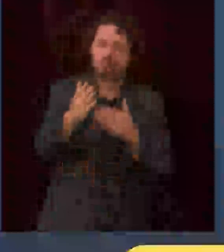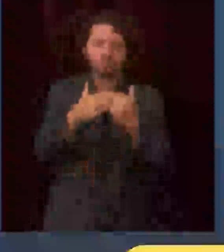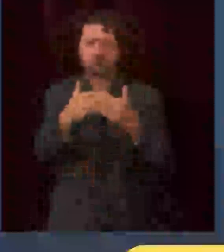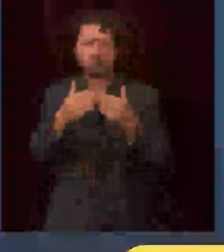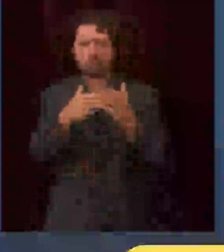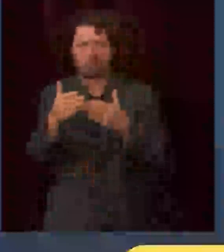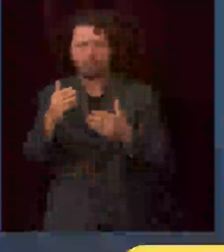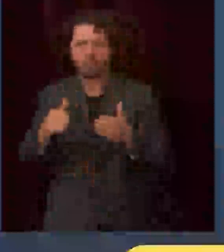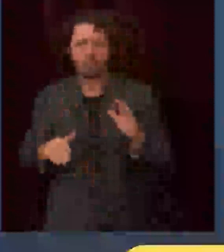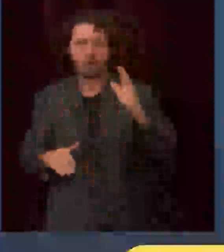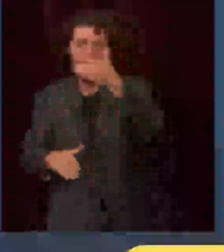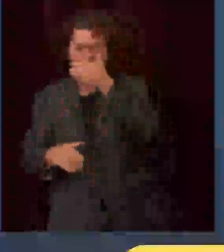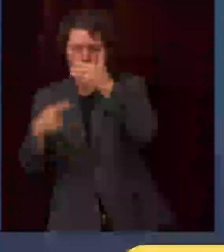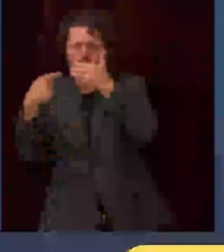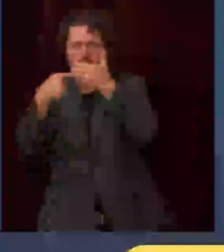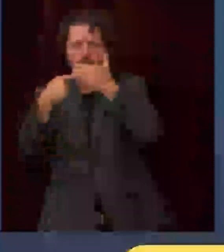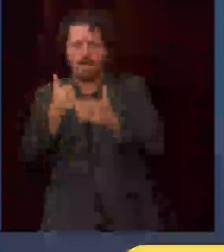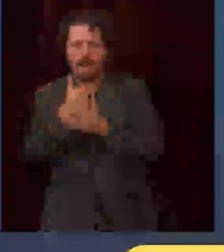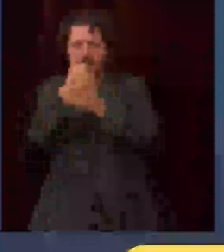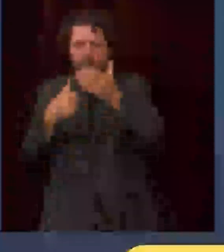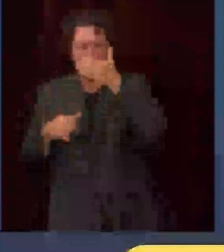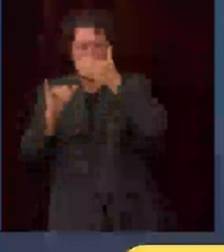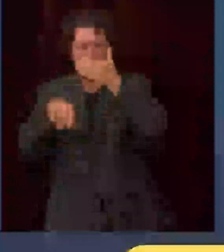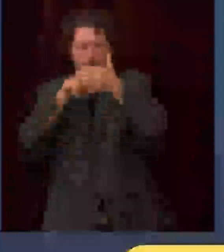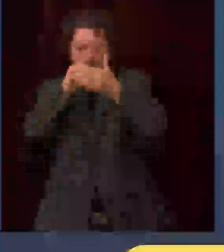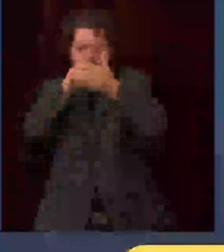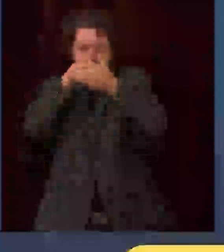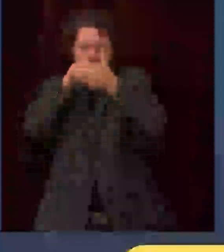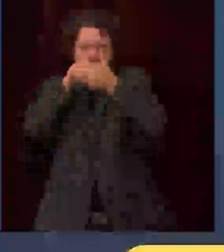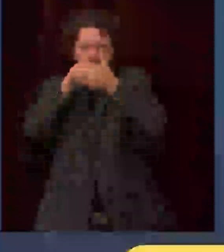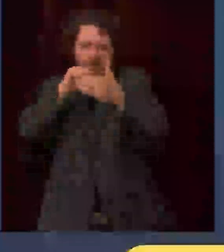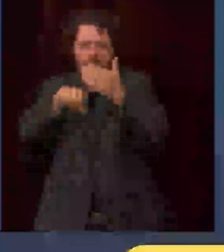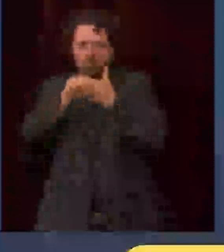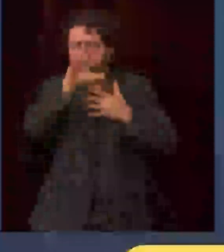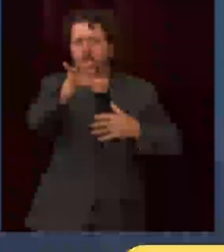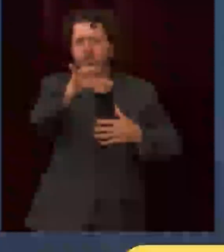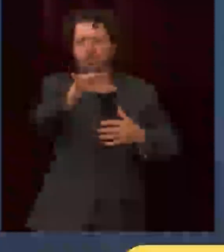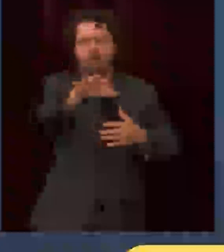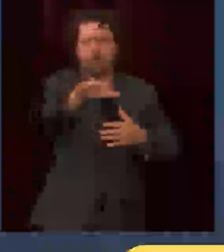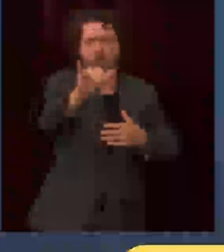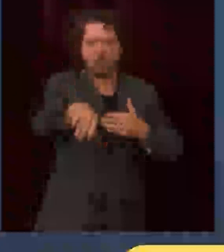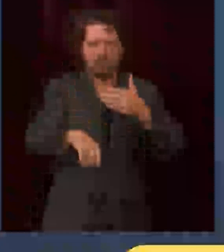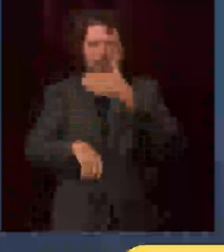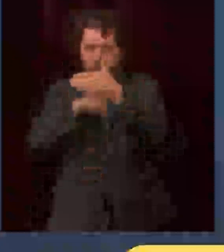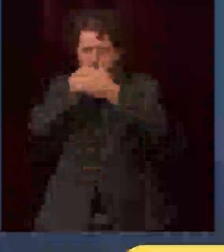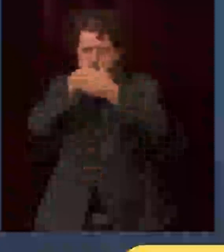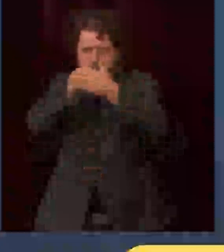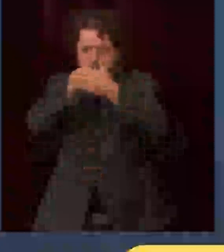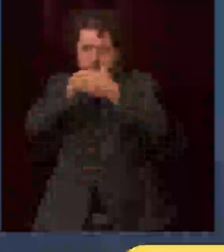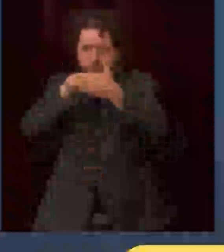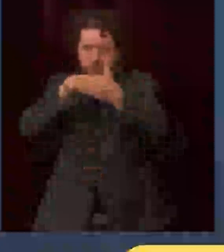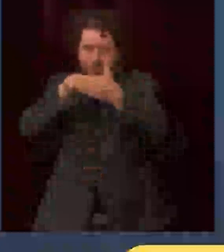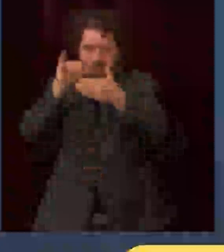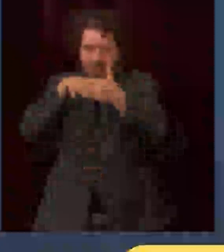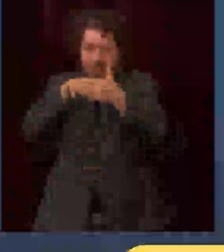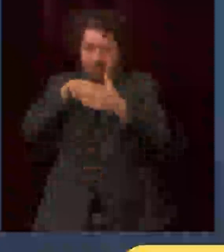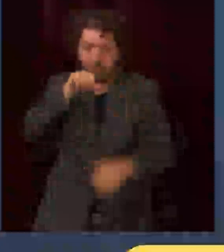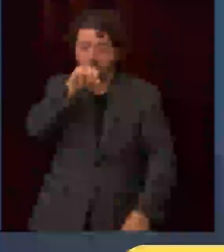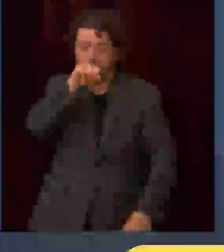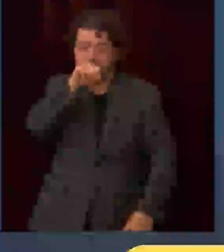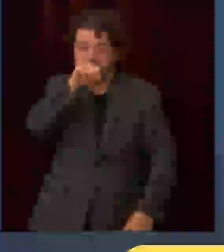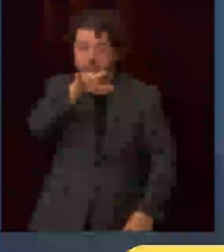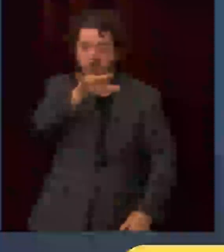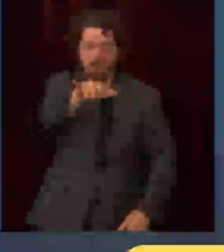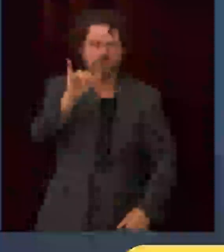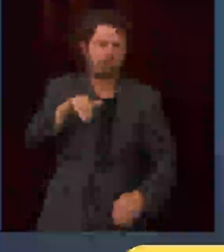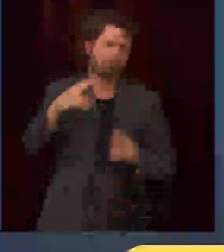and we really think those droplets are the main driver of transmission of this virus in the community. So how do masks function